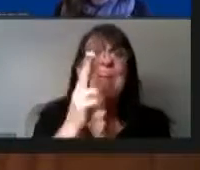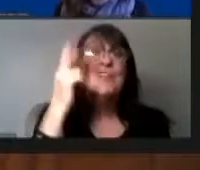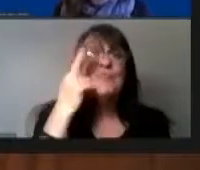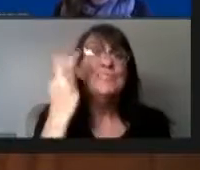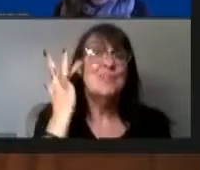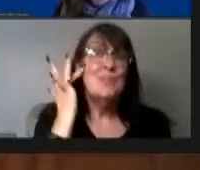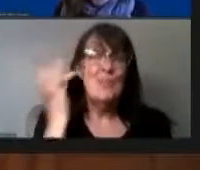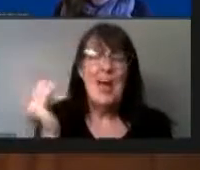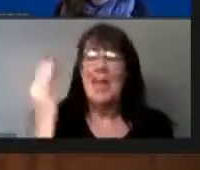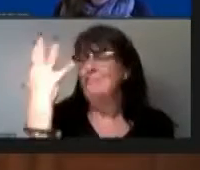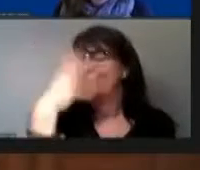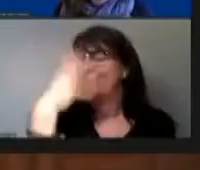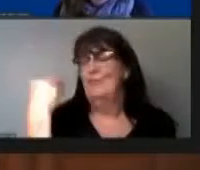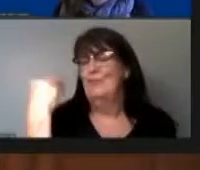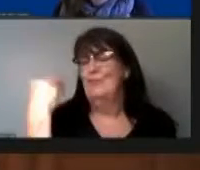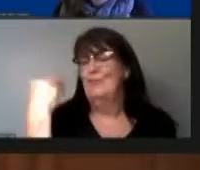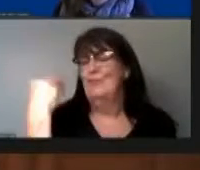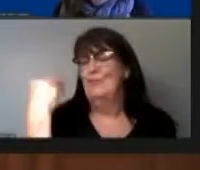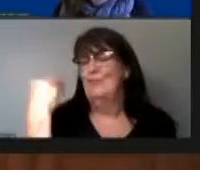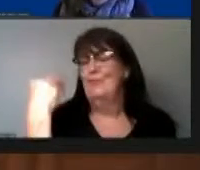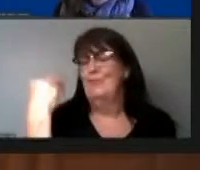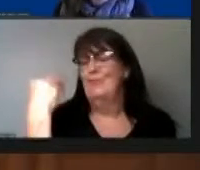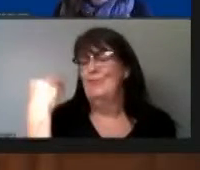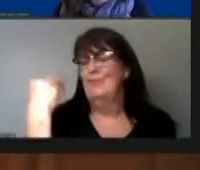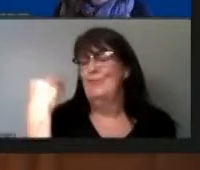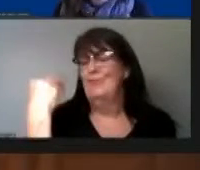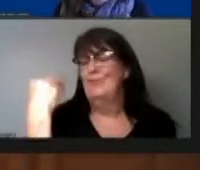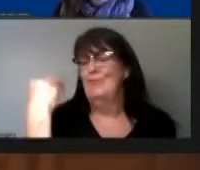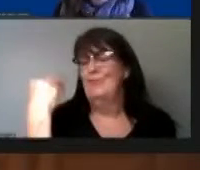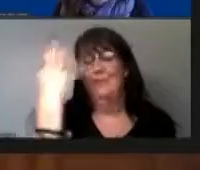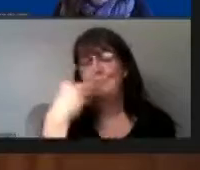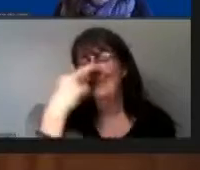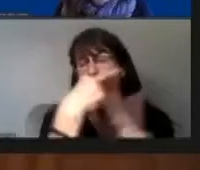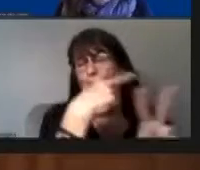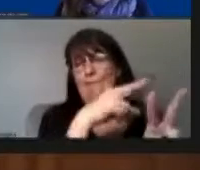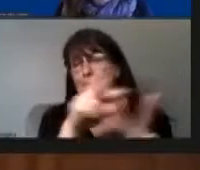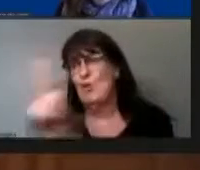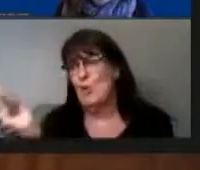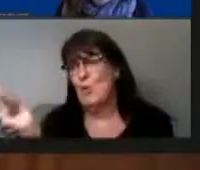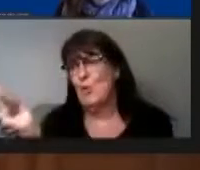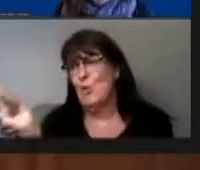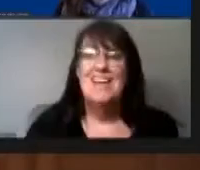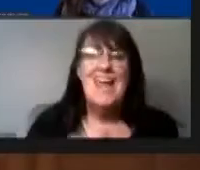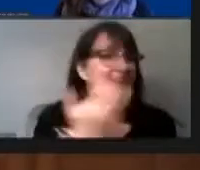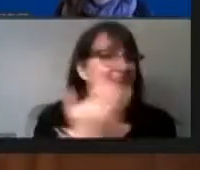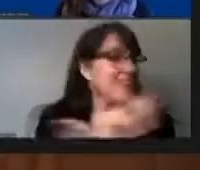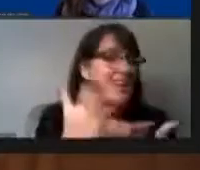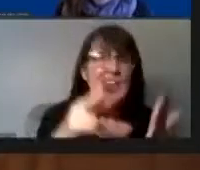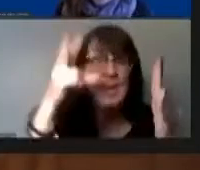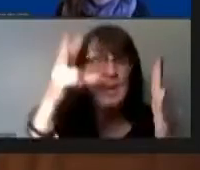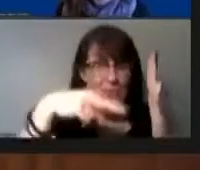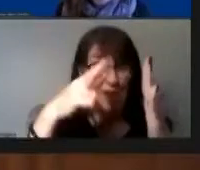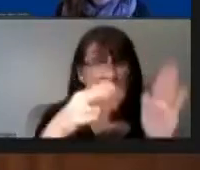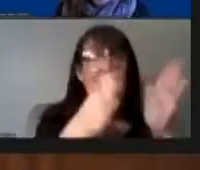beautiful, beautiful view of the seminary. And I applaud everything I read in the plan about